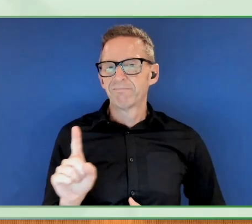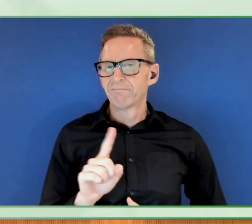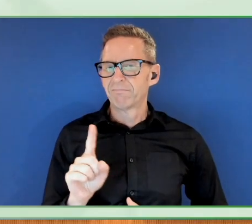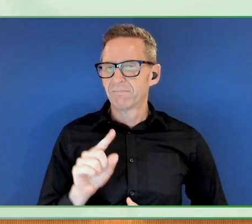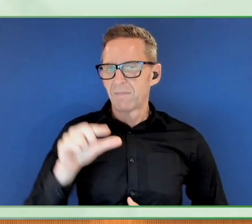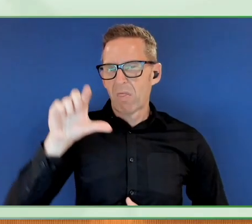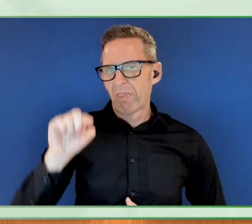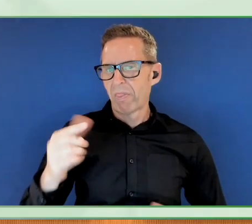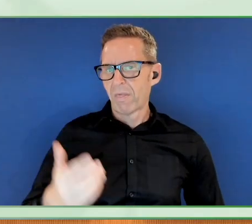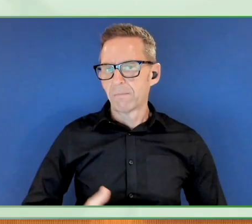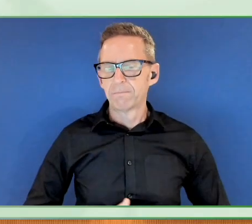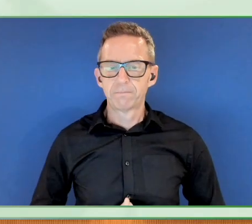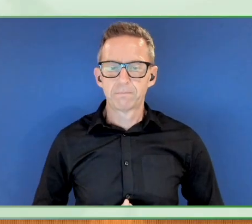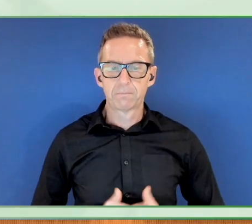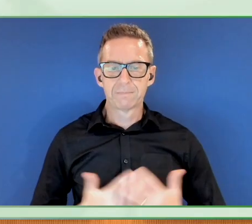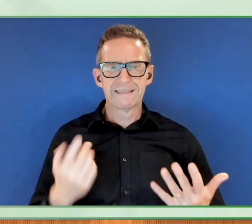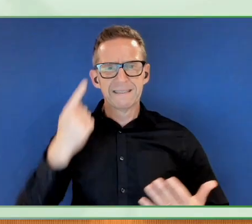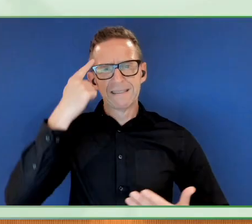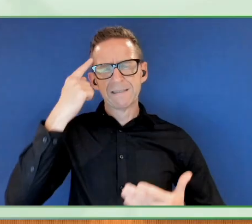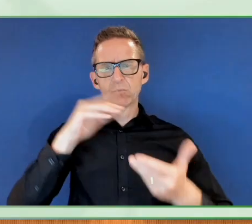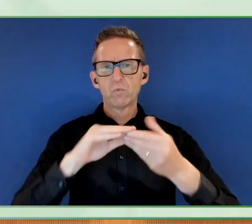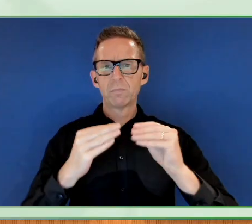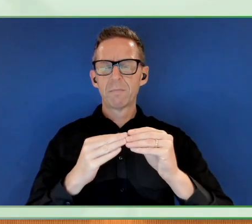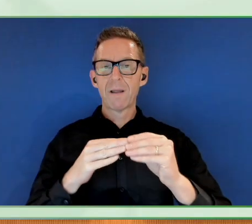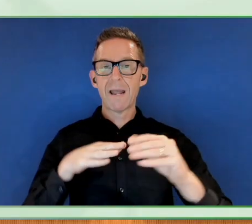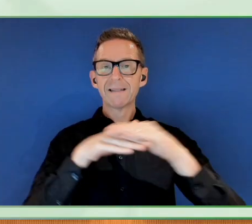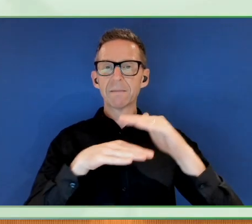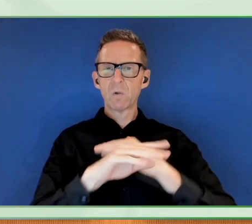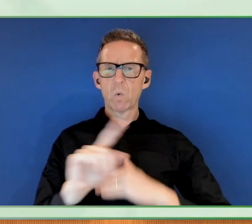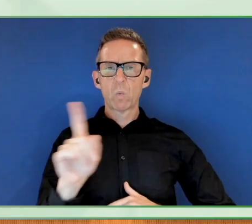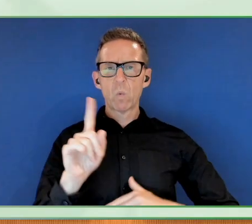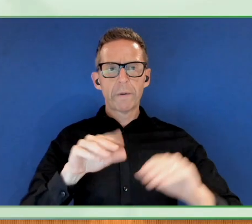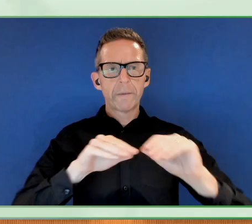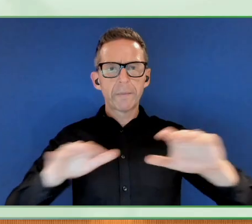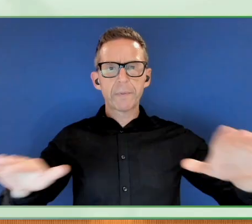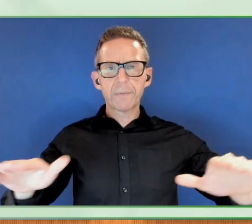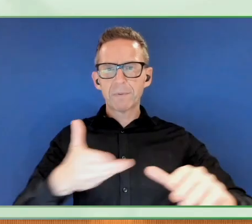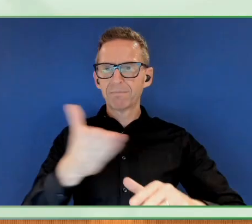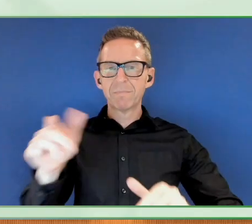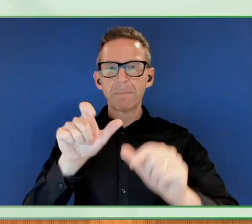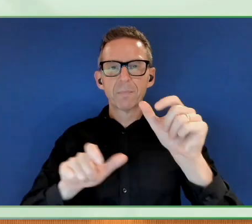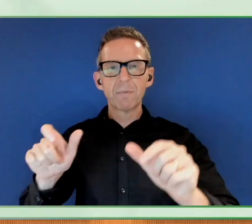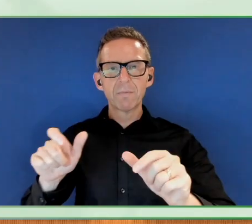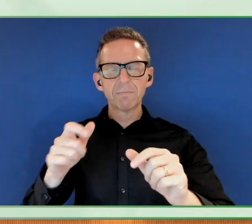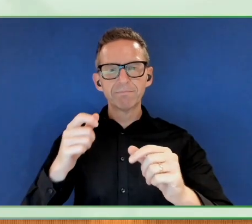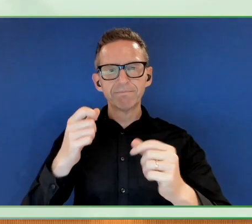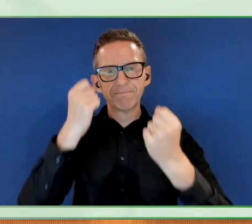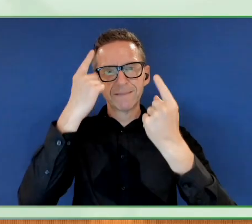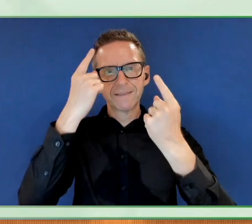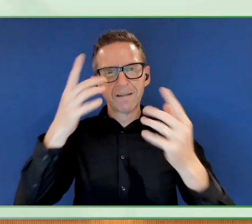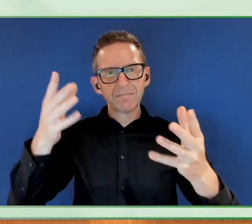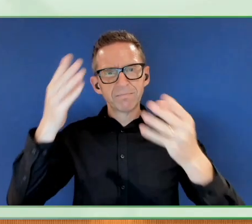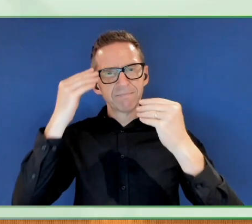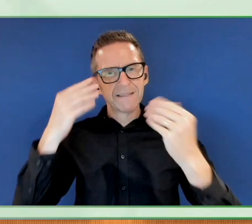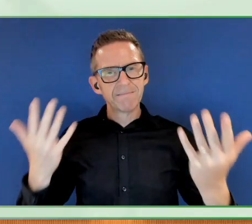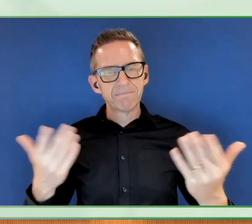not in the mainstream and usually implemented? I have these three aspects. What is